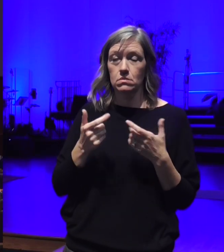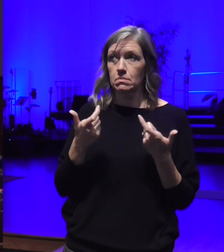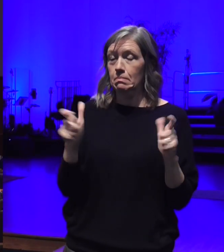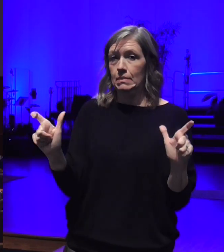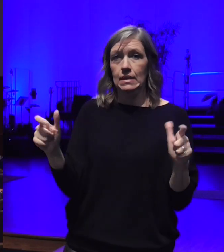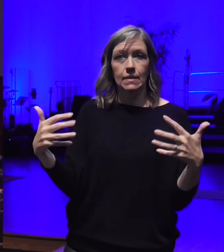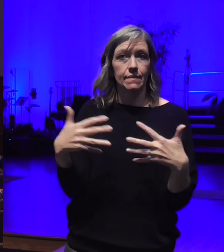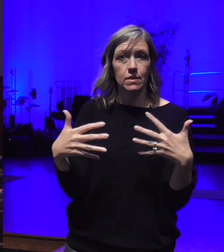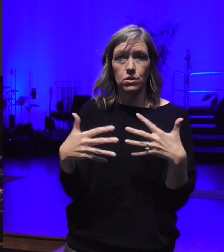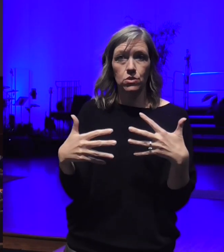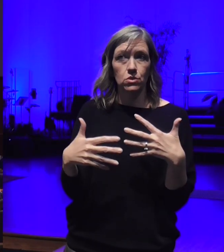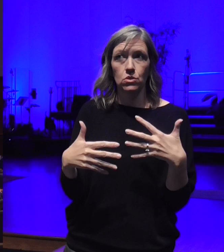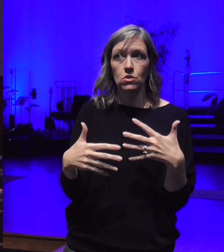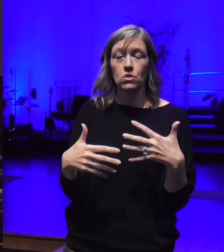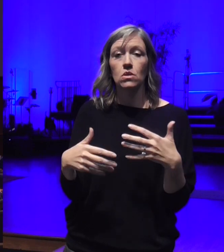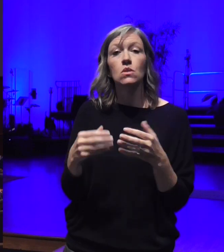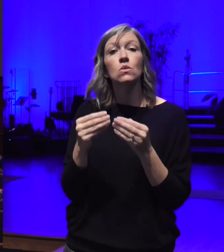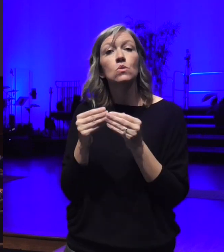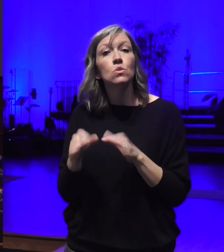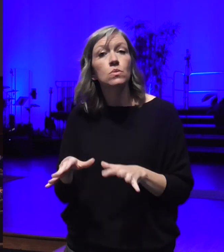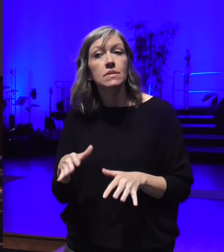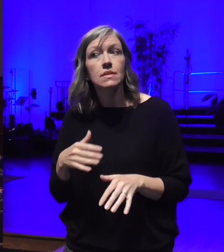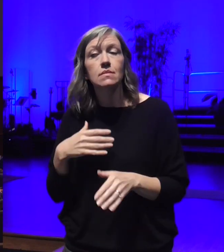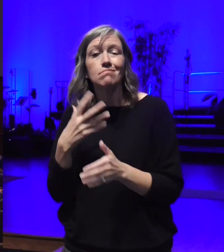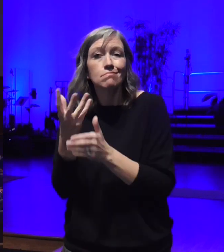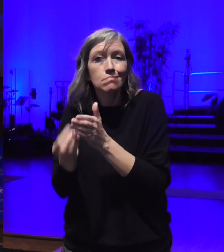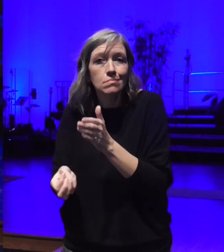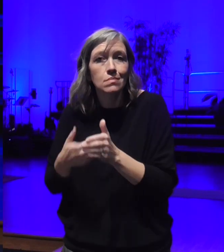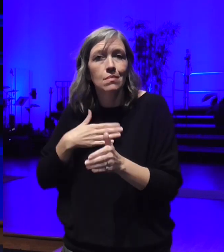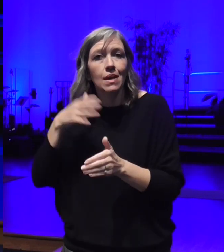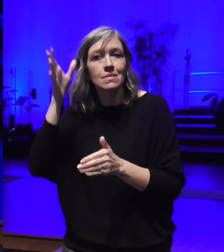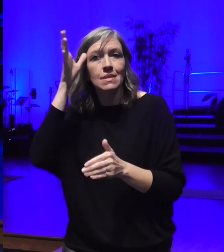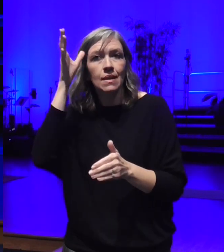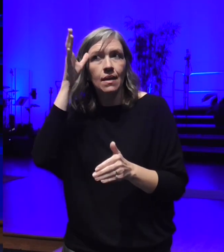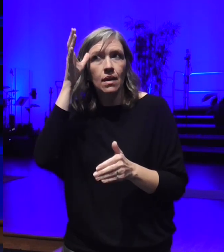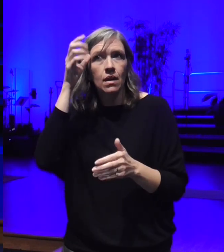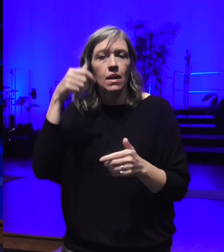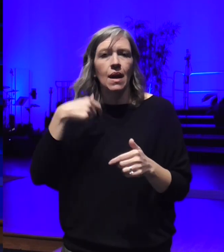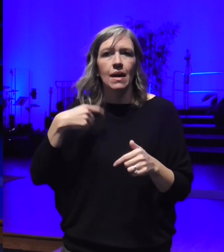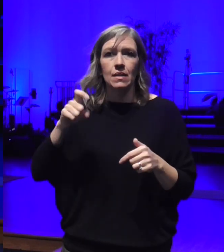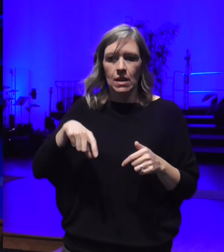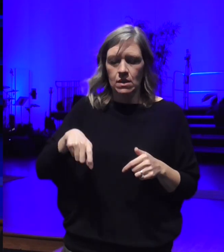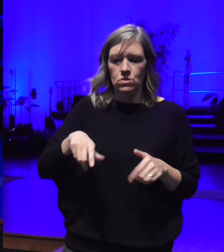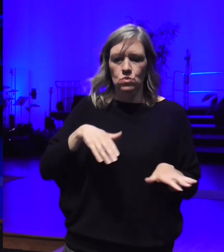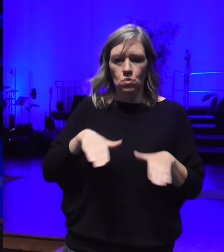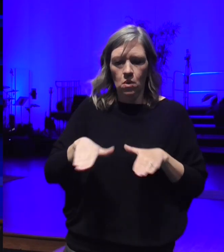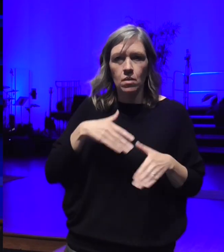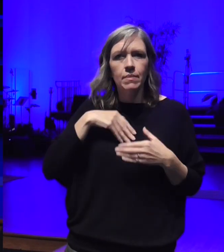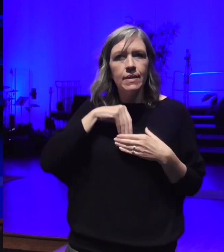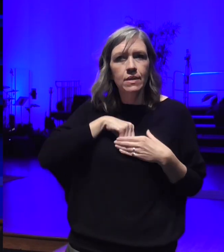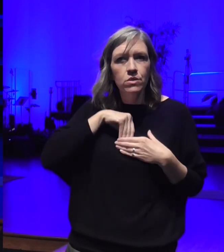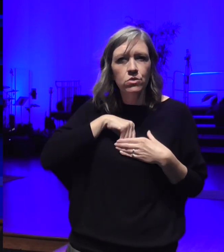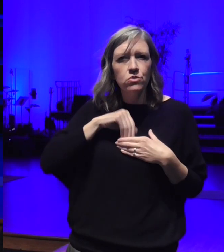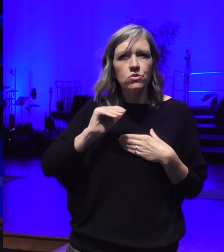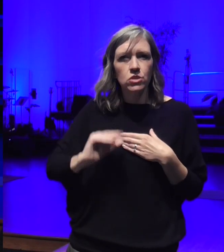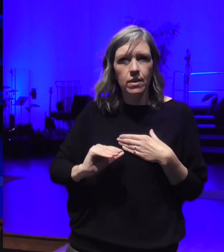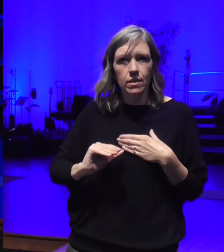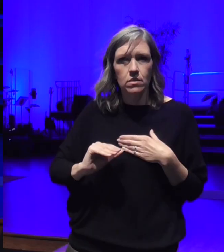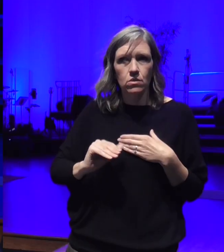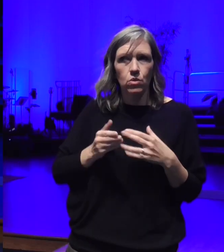Losing my dad was walking my inner child through his greatest fear.